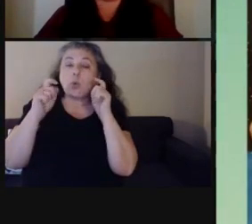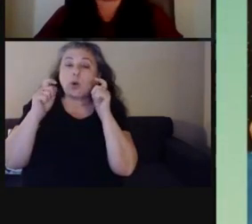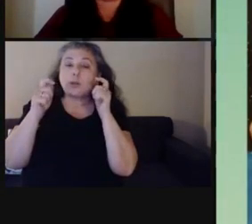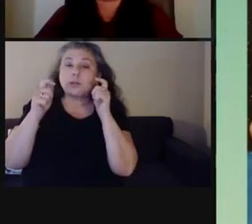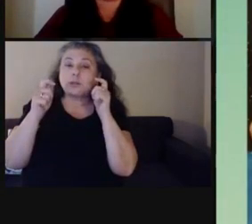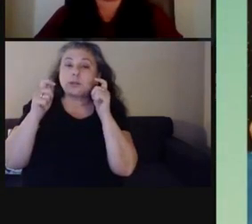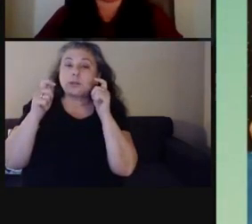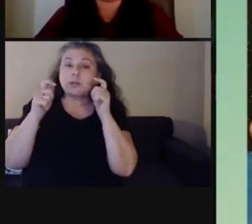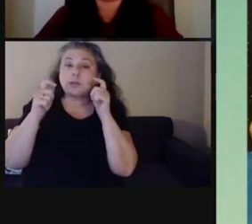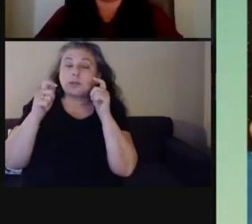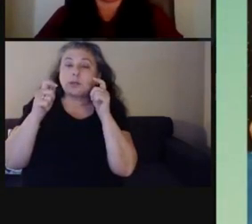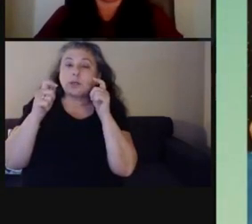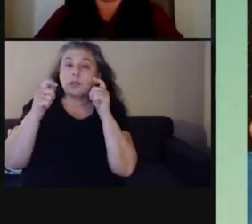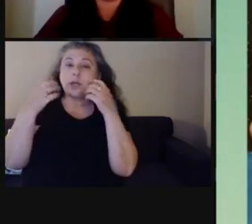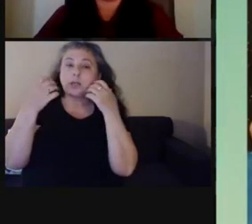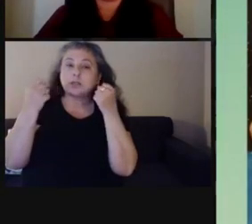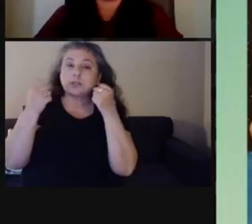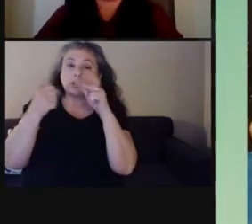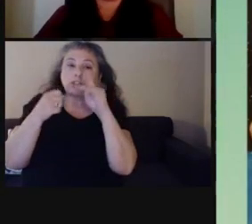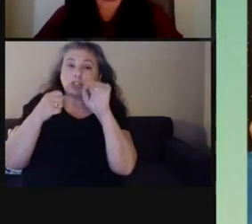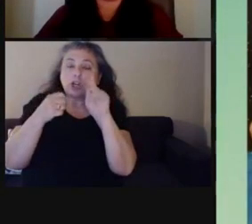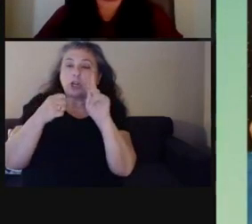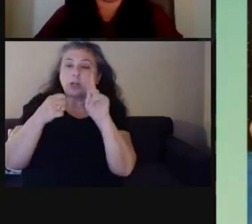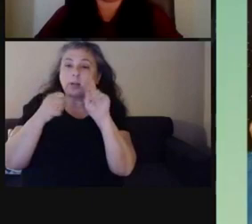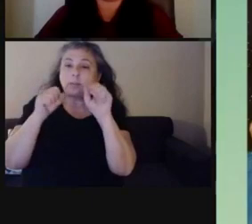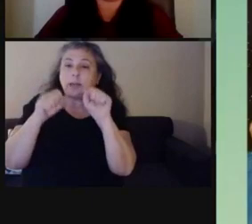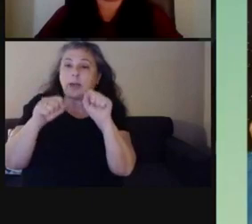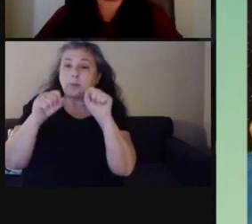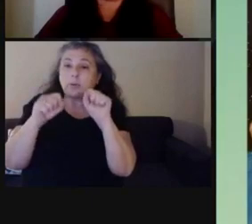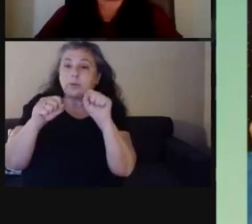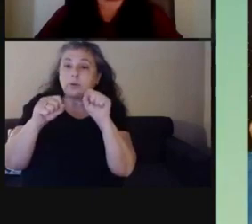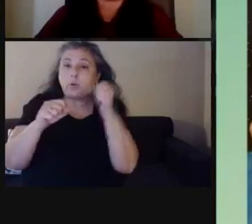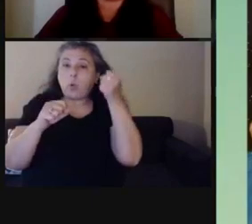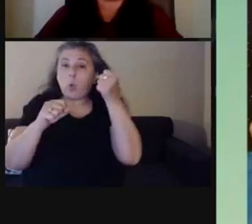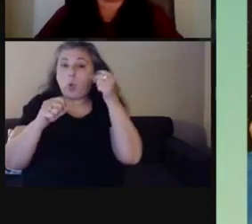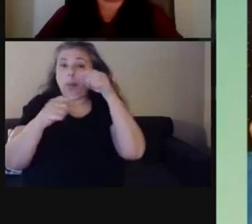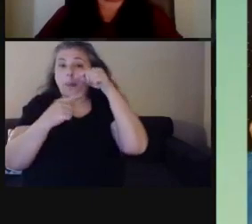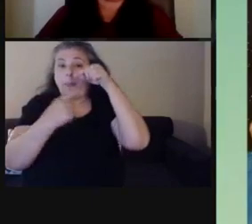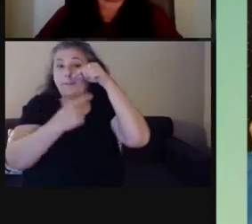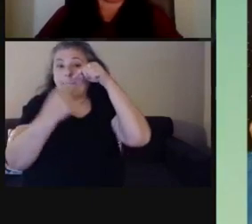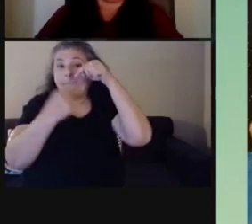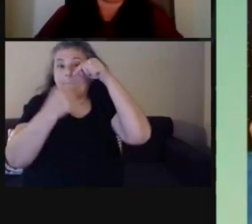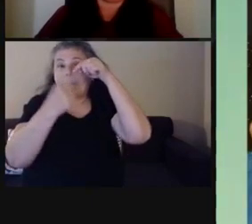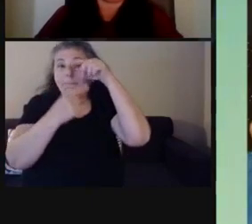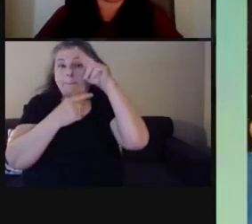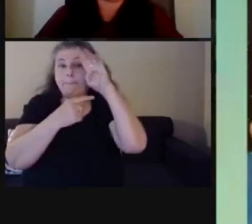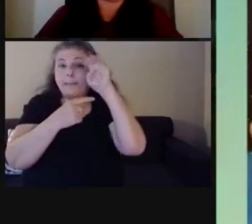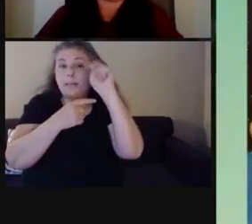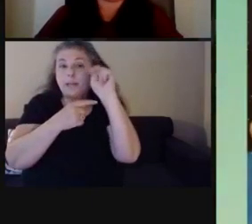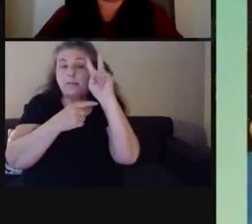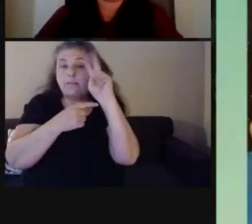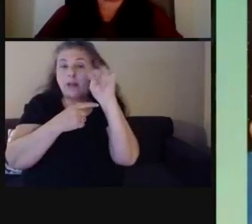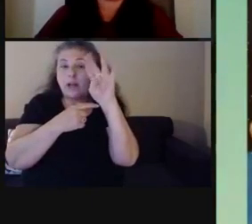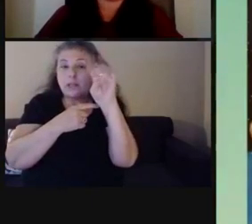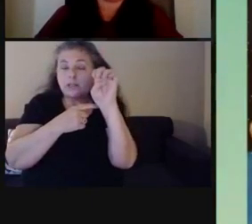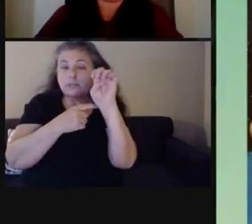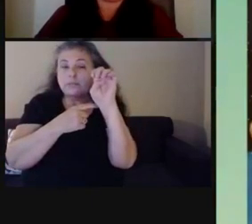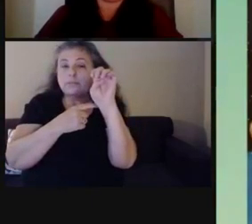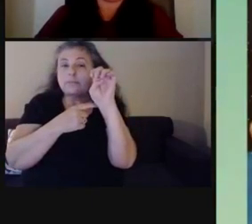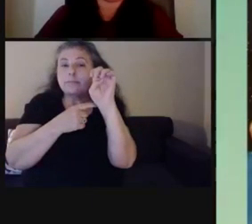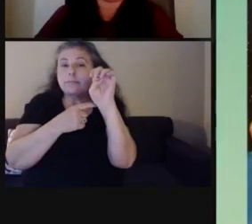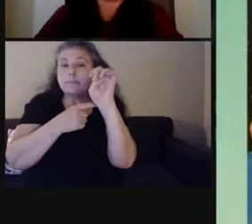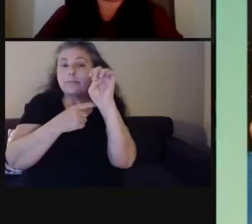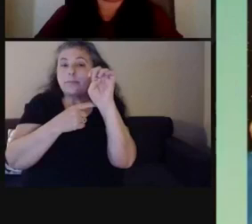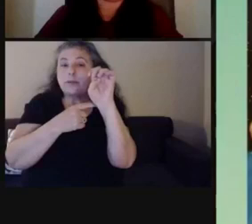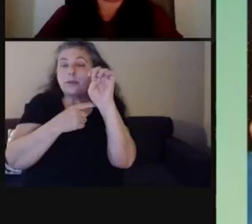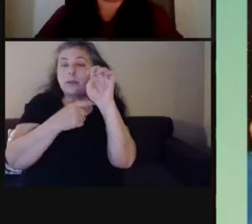and the sturdy stalk to be able to hold the bean vines. The beans